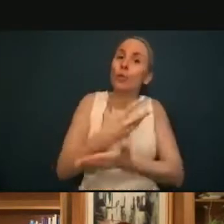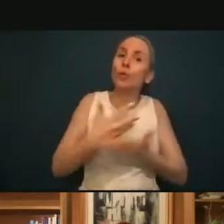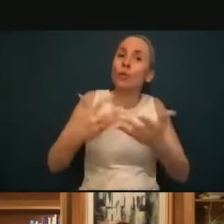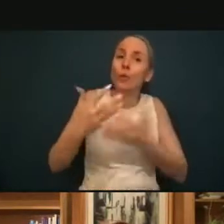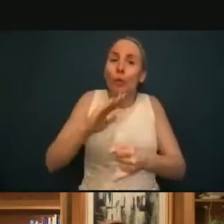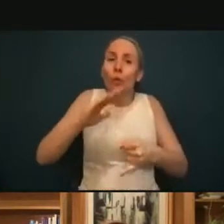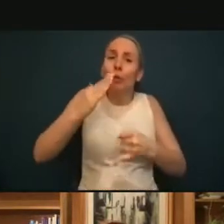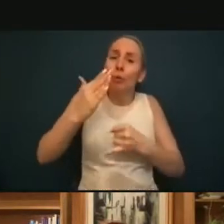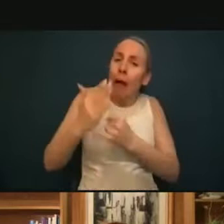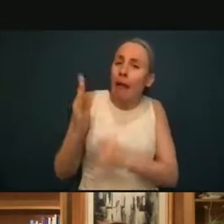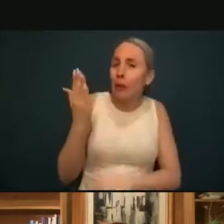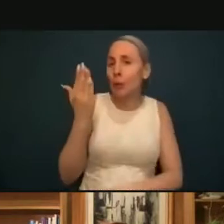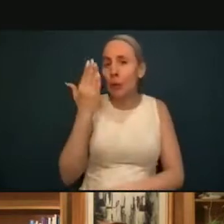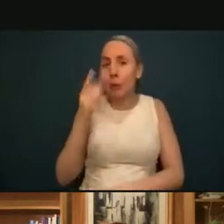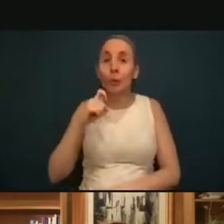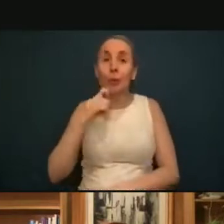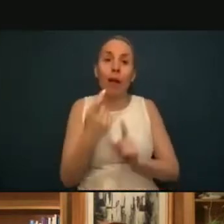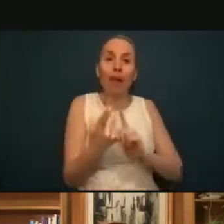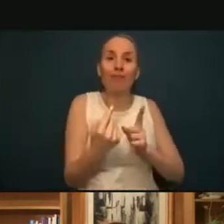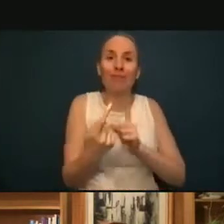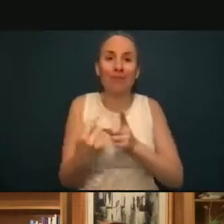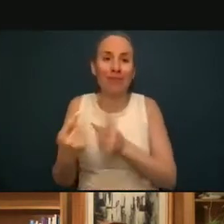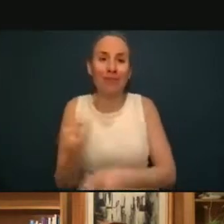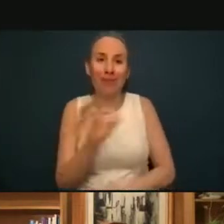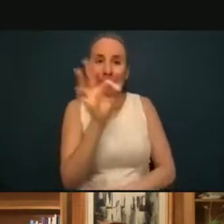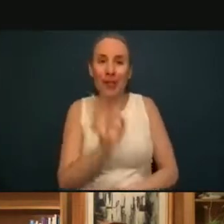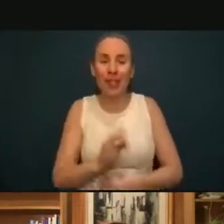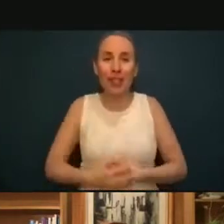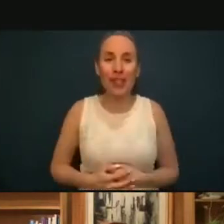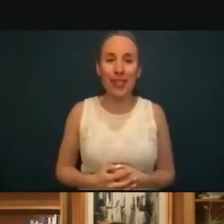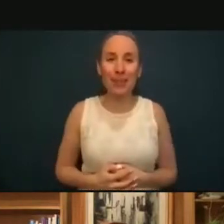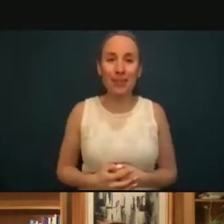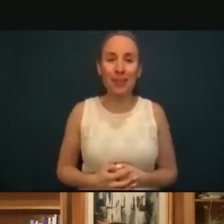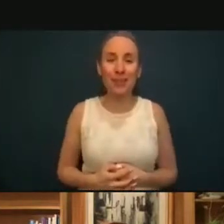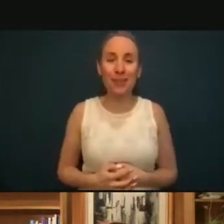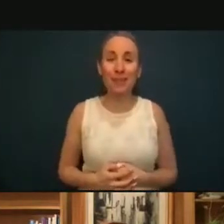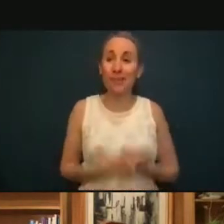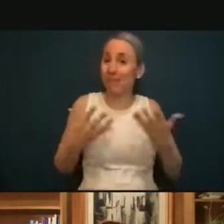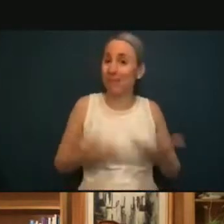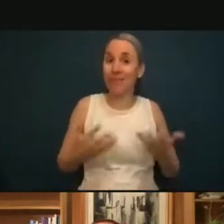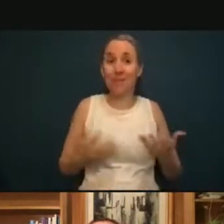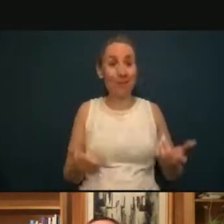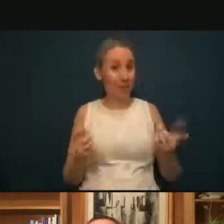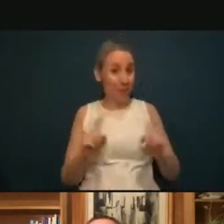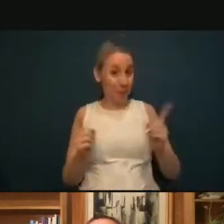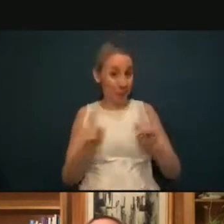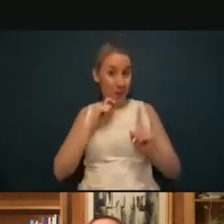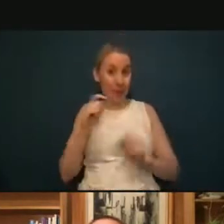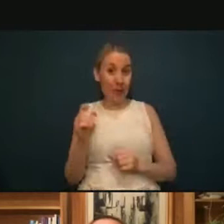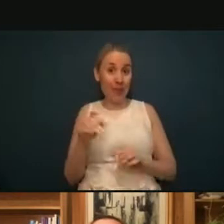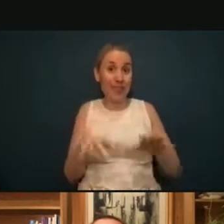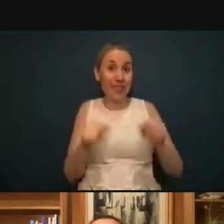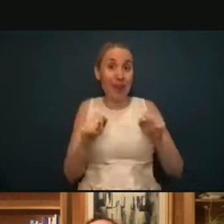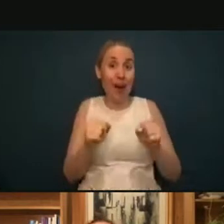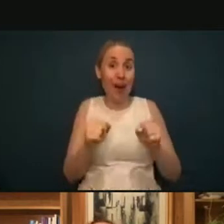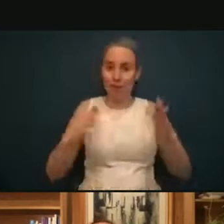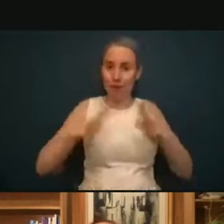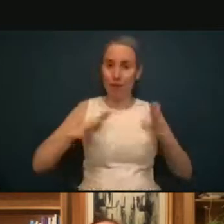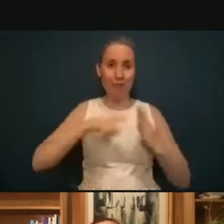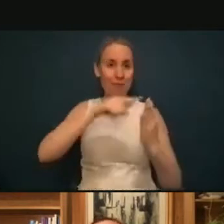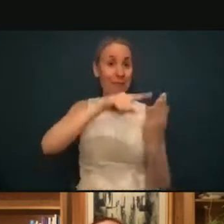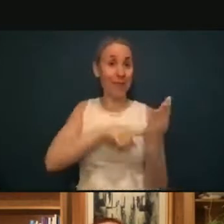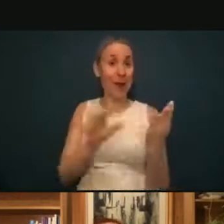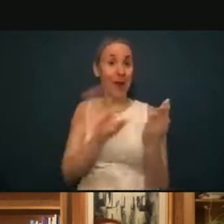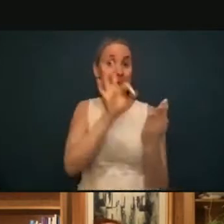questions as we possibly can. But right now, we're going to jump into some questions that's been prepared especially